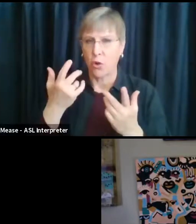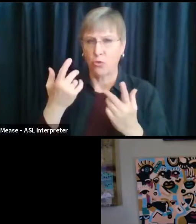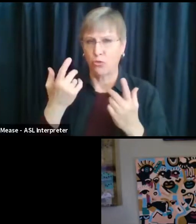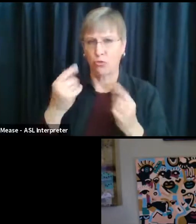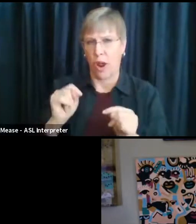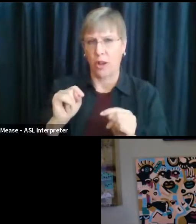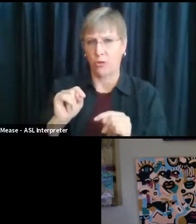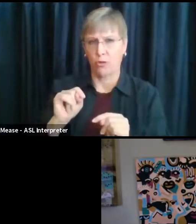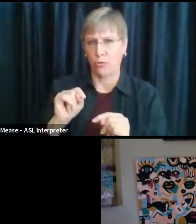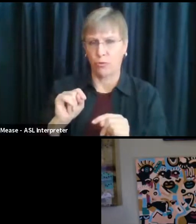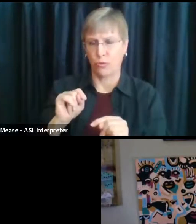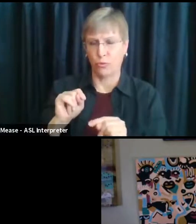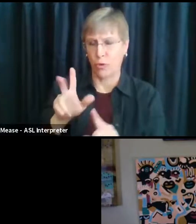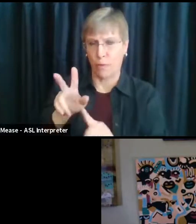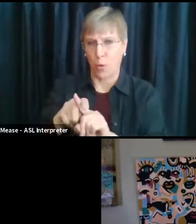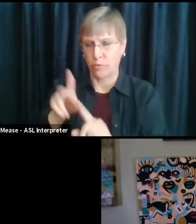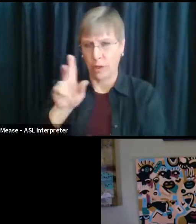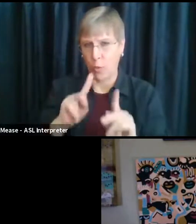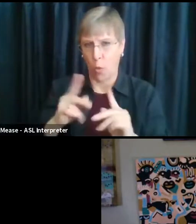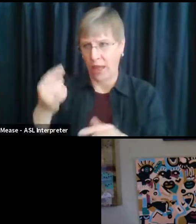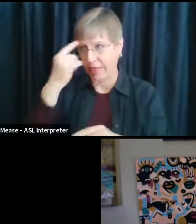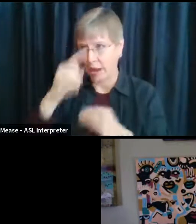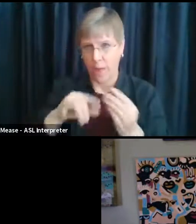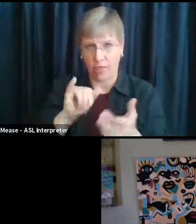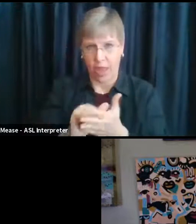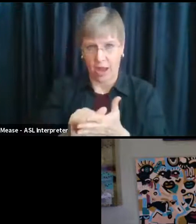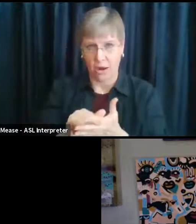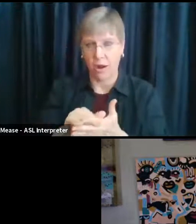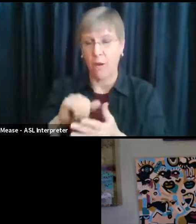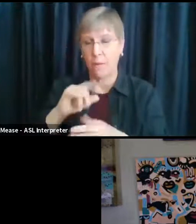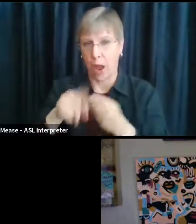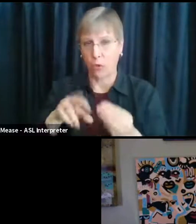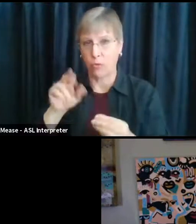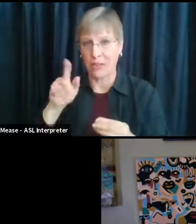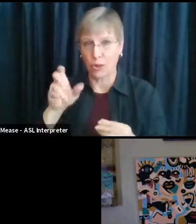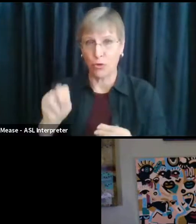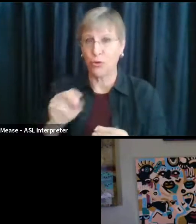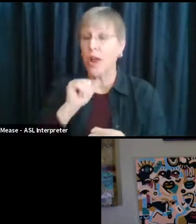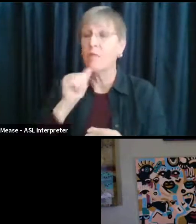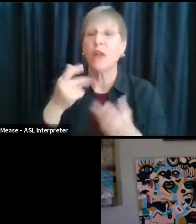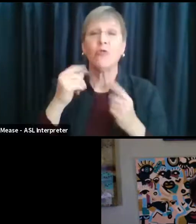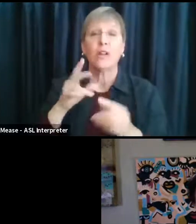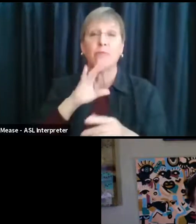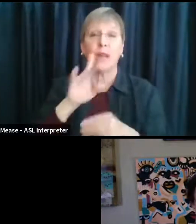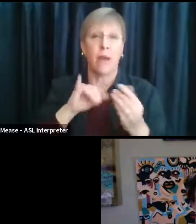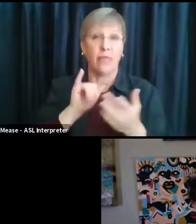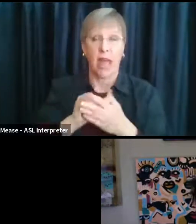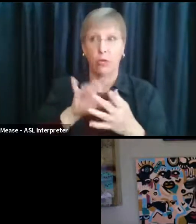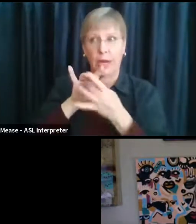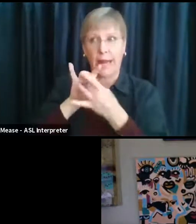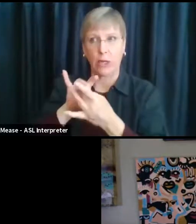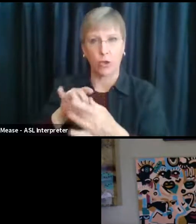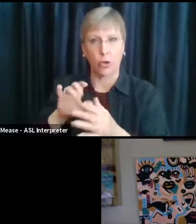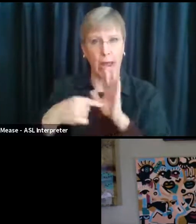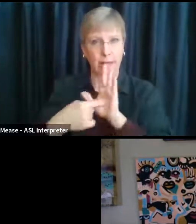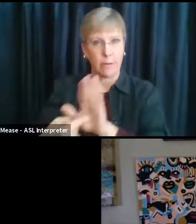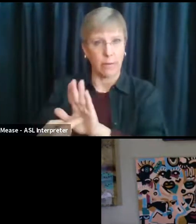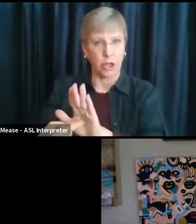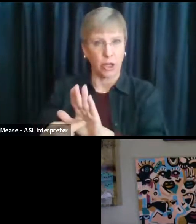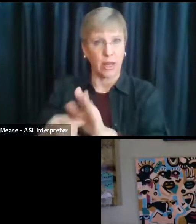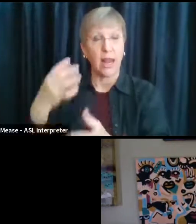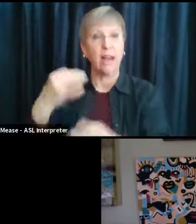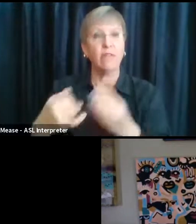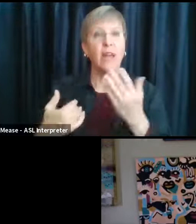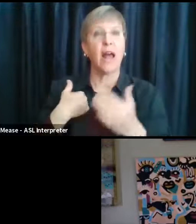what I'm thinking about restitution. So I am trying not to speak too much about it in the context of our exhibitions, except if it has a link